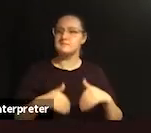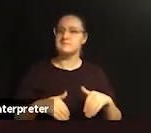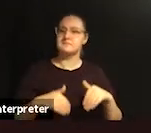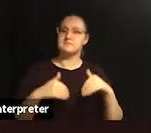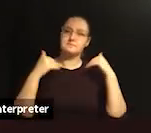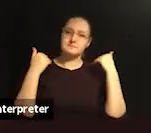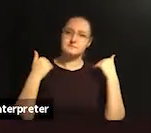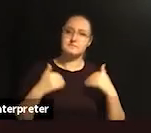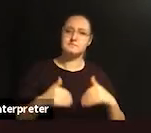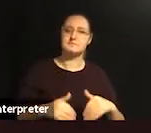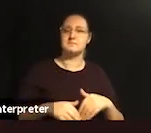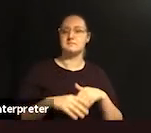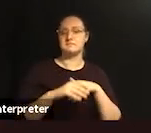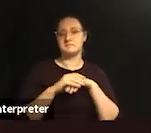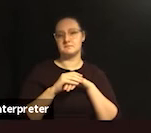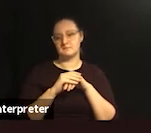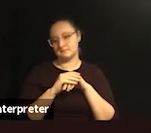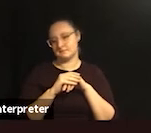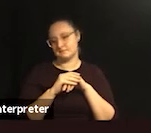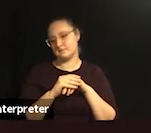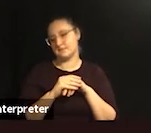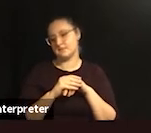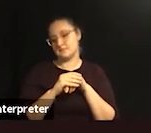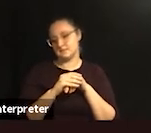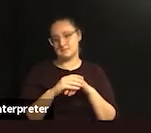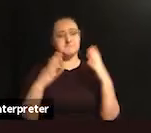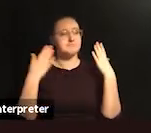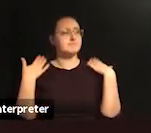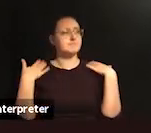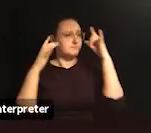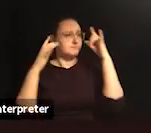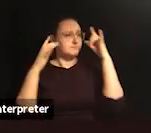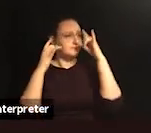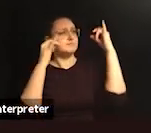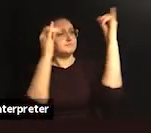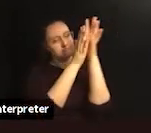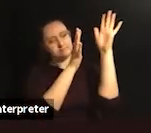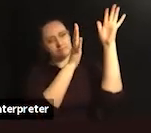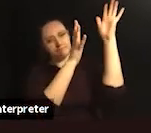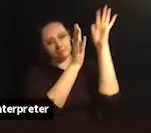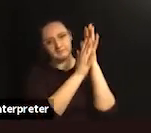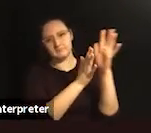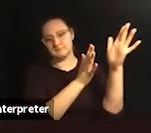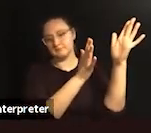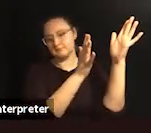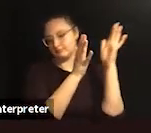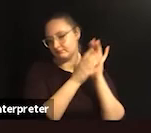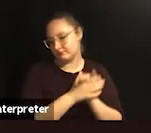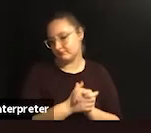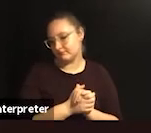unceasing praise. Joining with them and giving voice from every creature